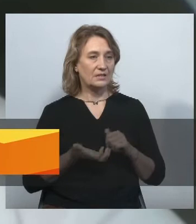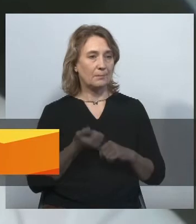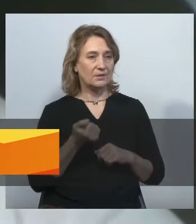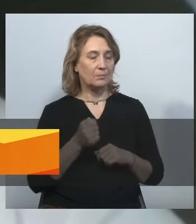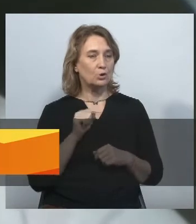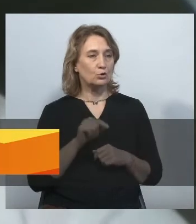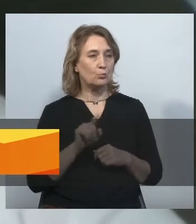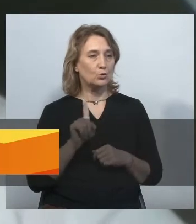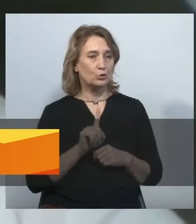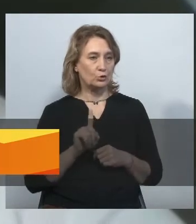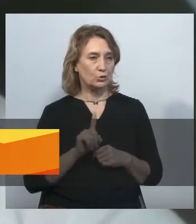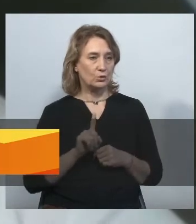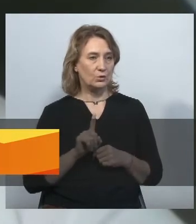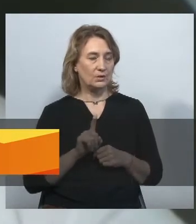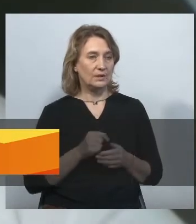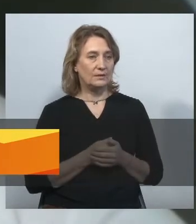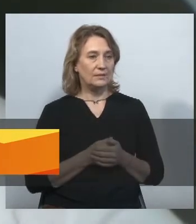this mechanism?